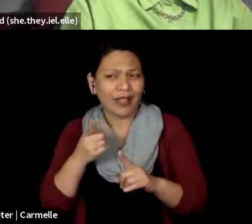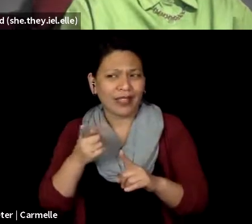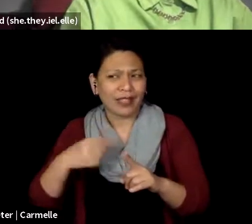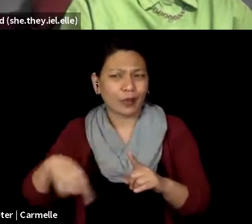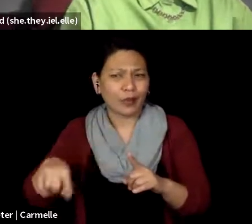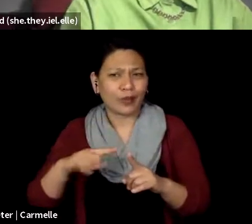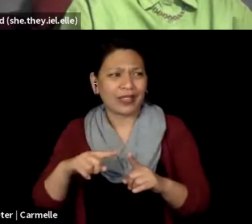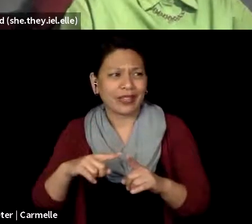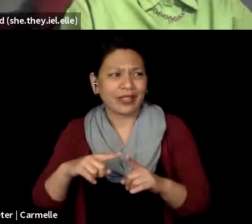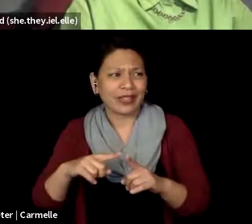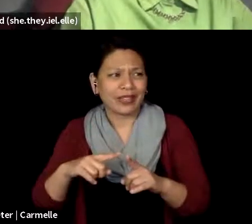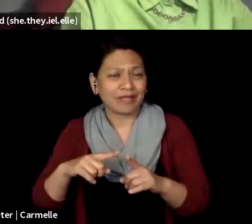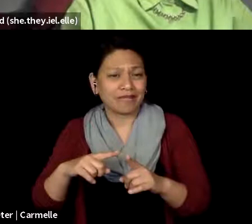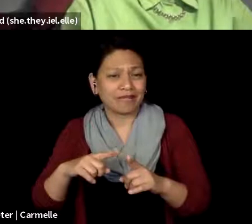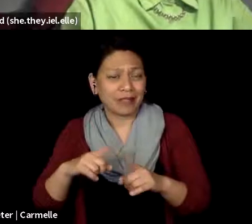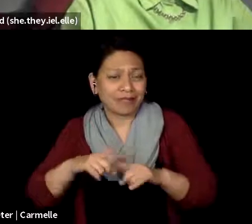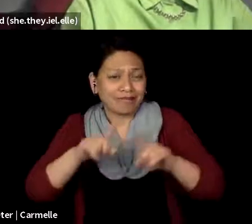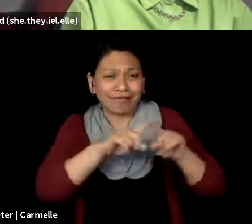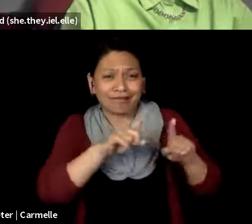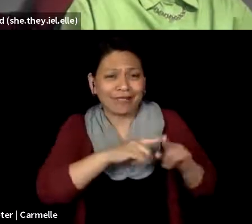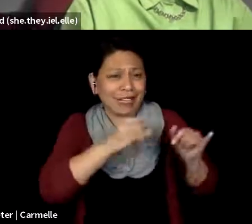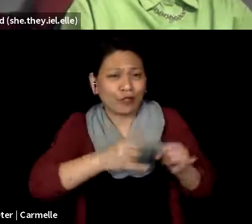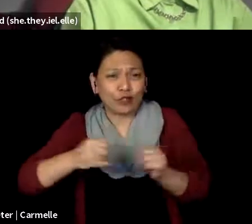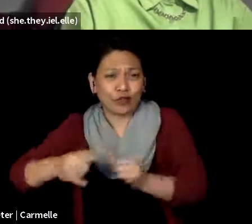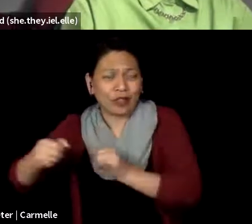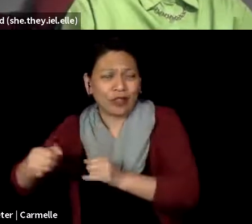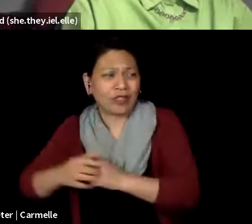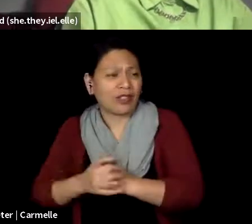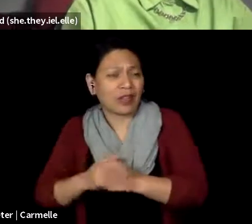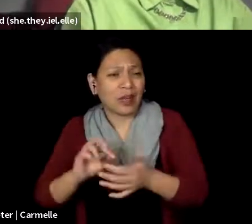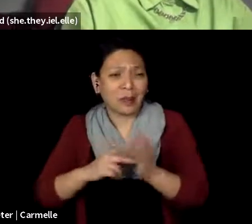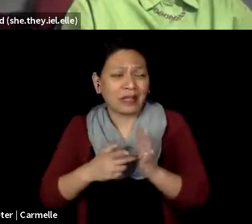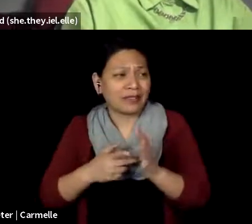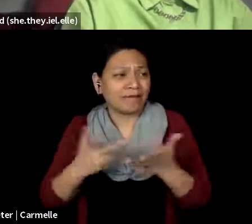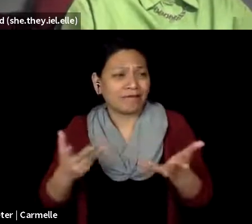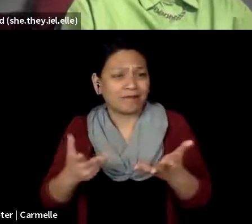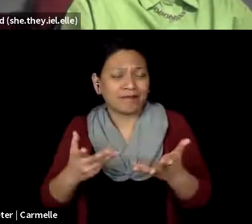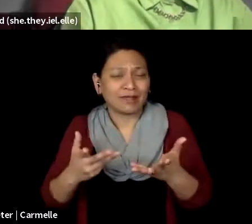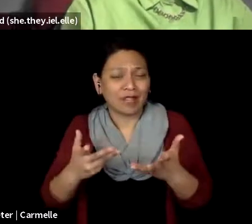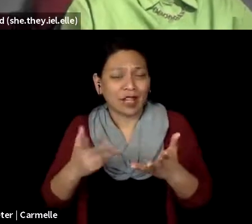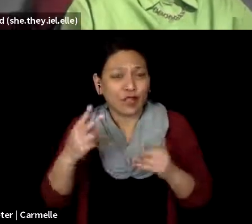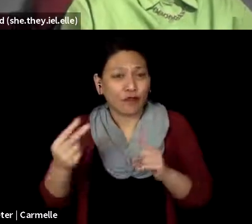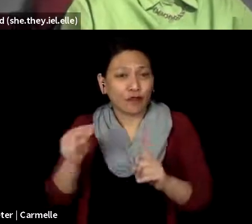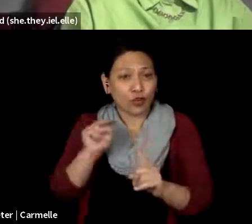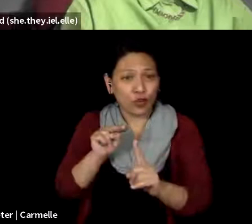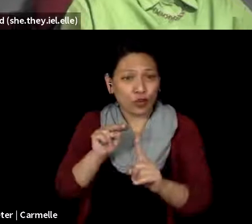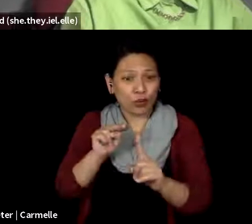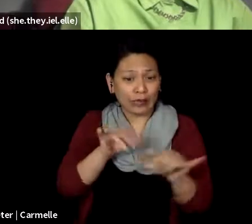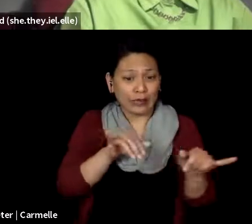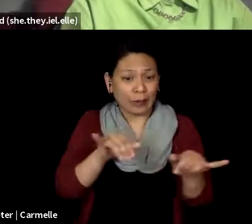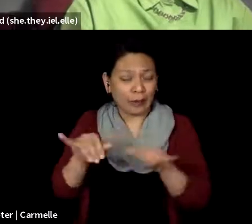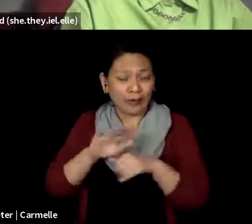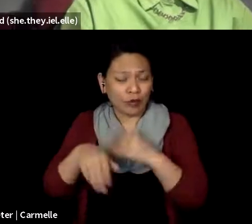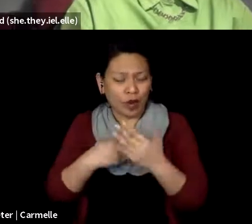Is that we all operate differently, and not everybody, you know, holds the same worldviews, and that's okay. One